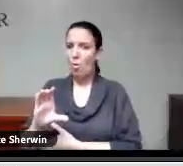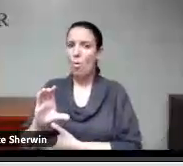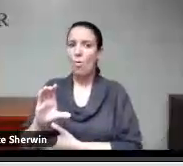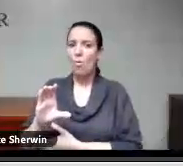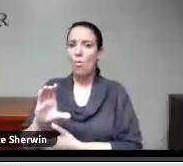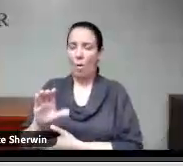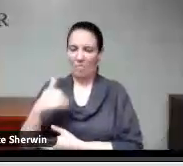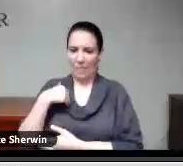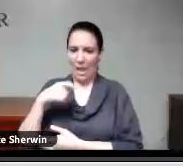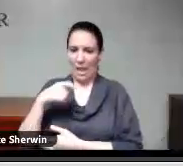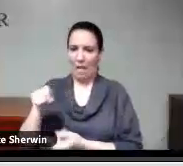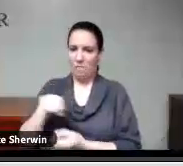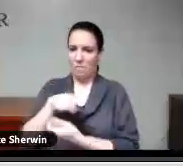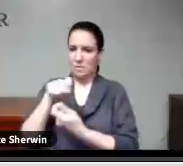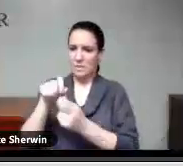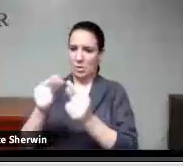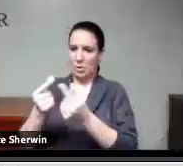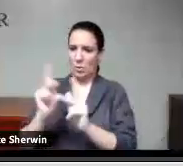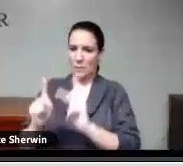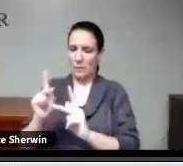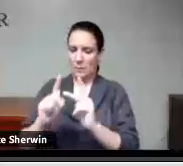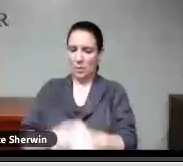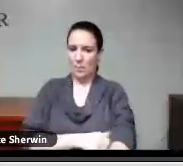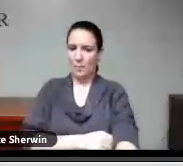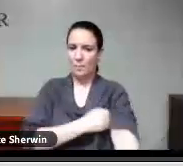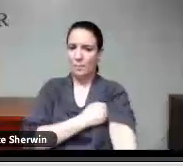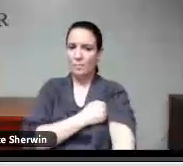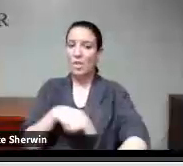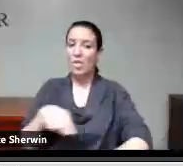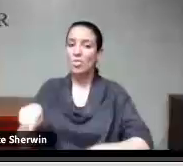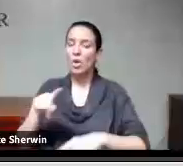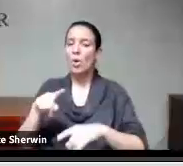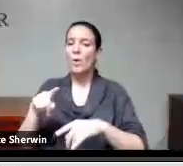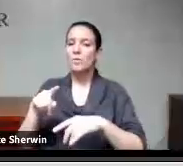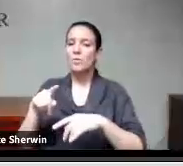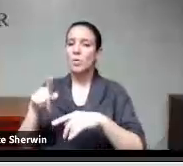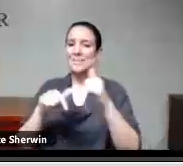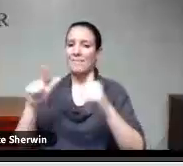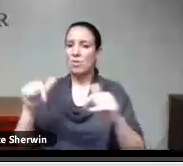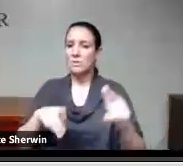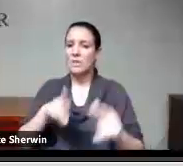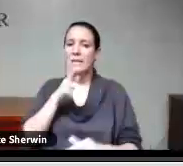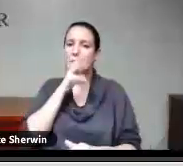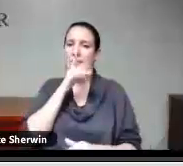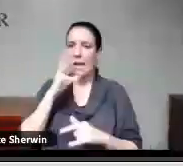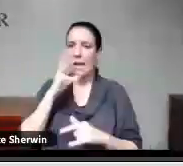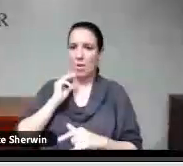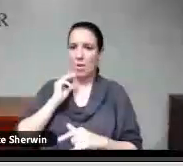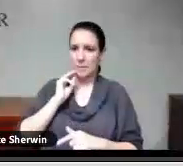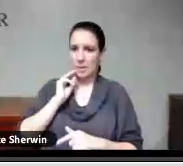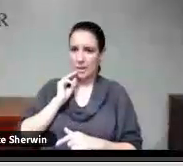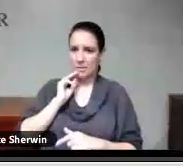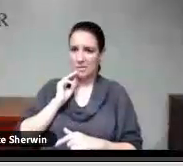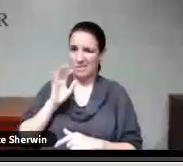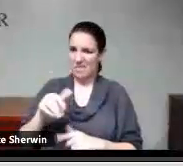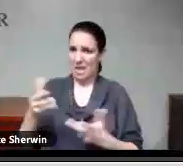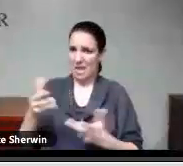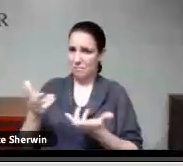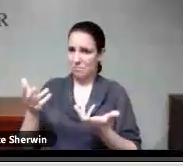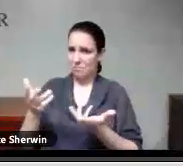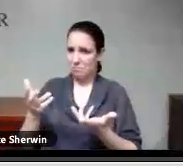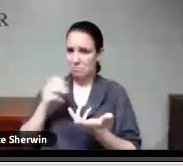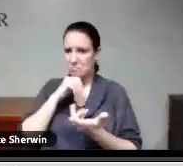of people who are going through diversity dialogue experiences. And what this diversity dialogue experience, this is not unique